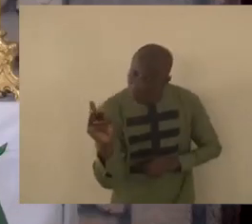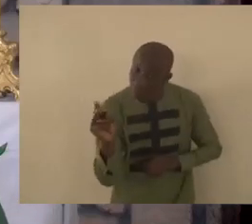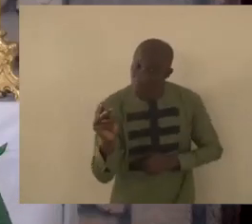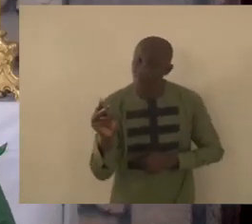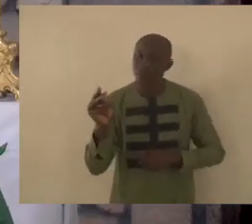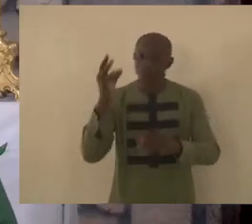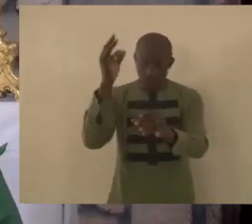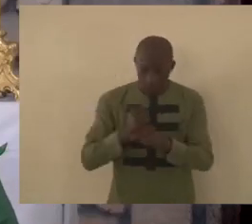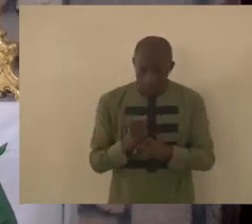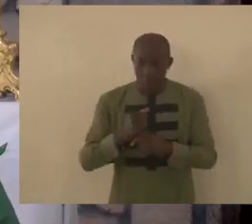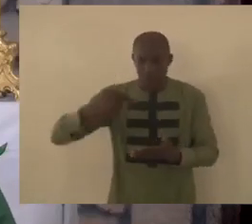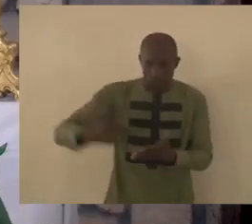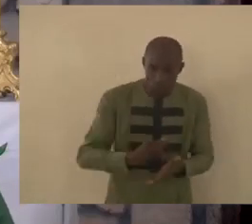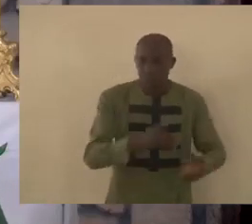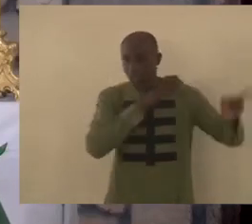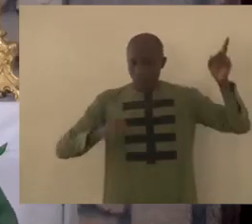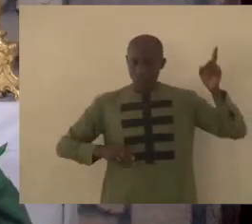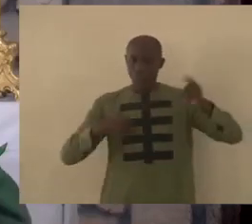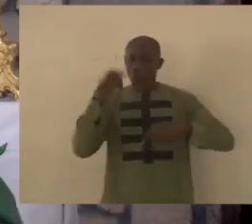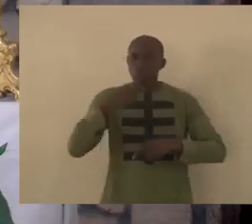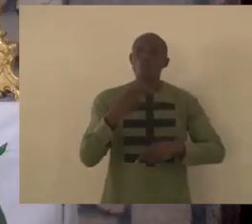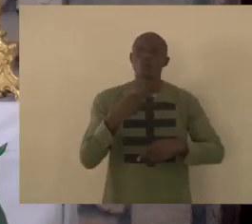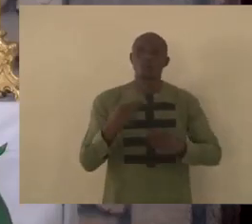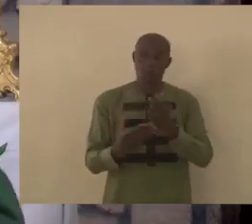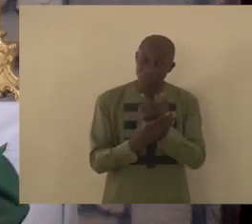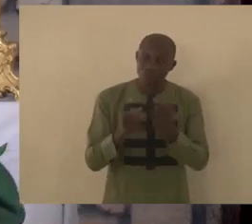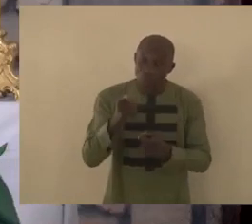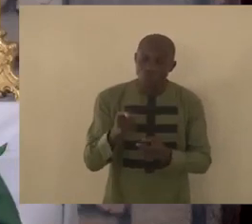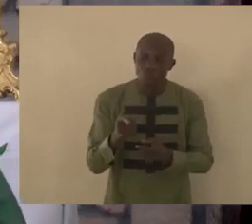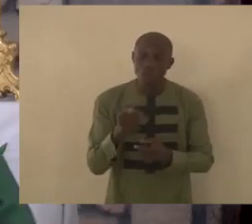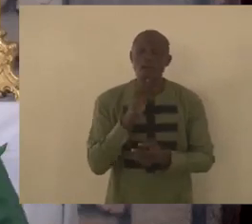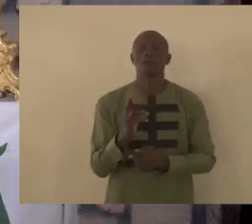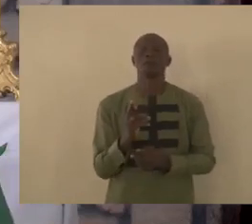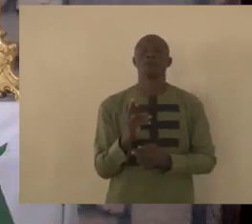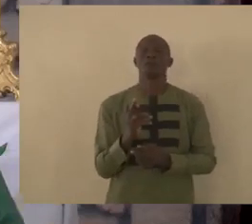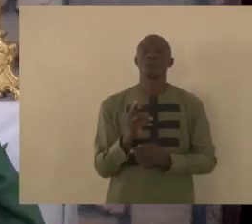them, receive the gospel of Christ, whose errand you now are.